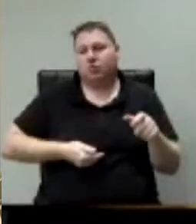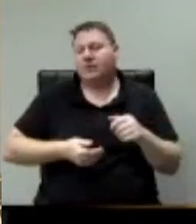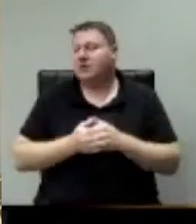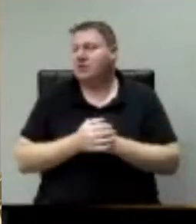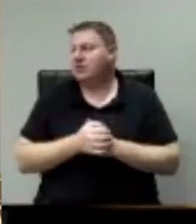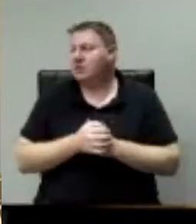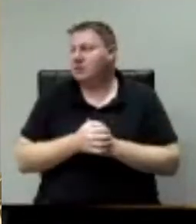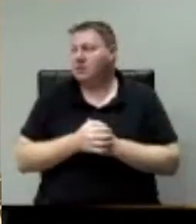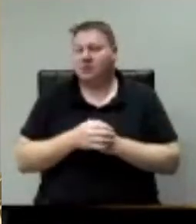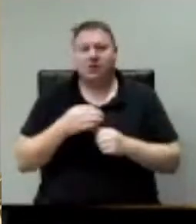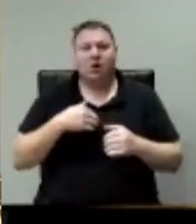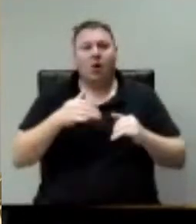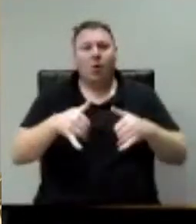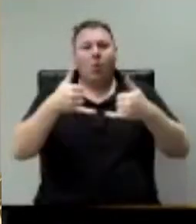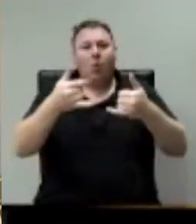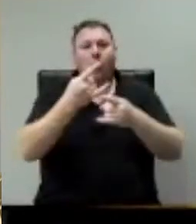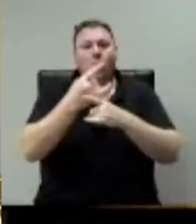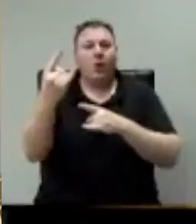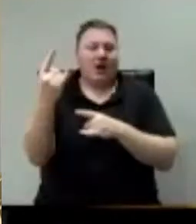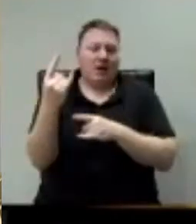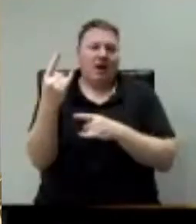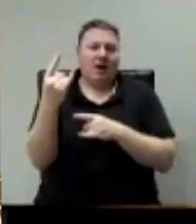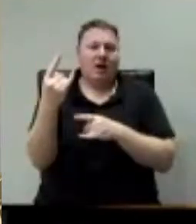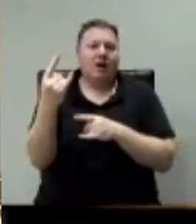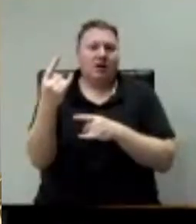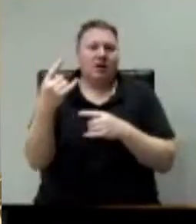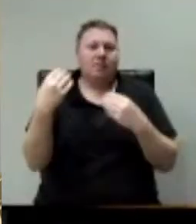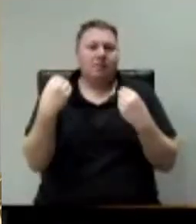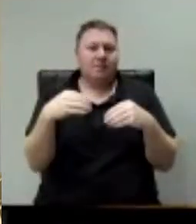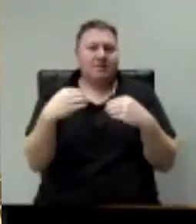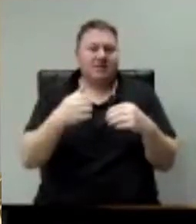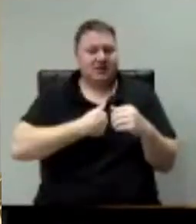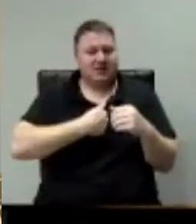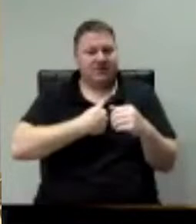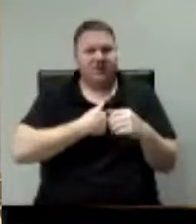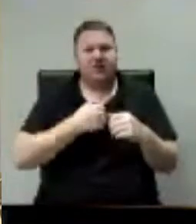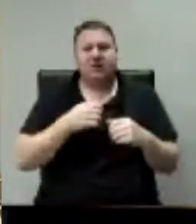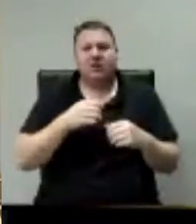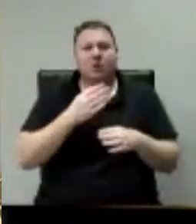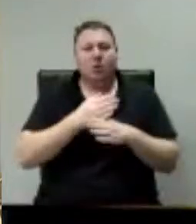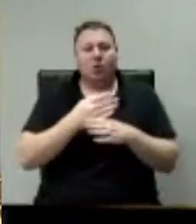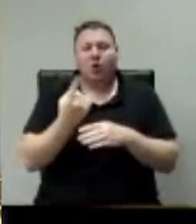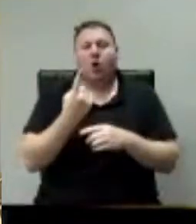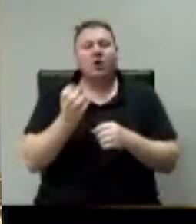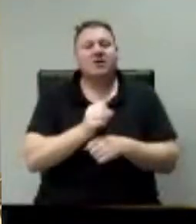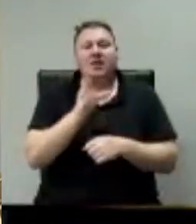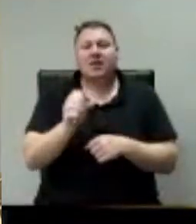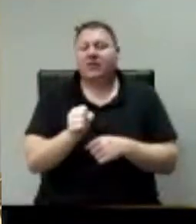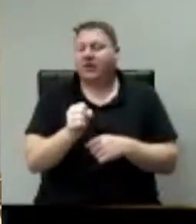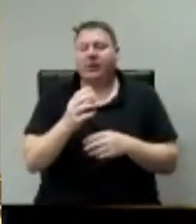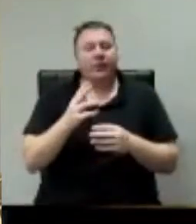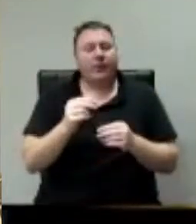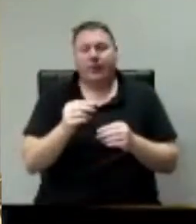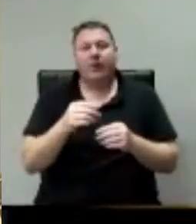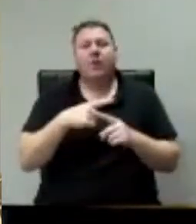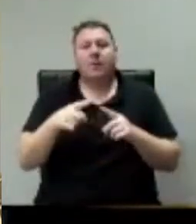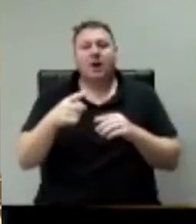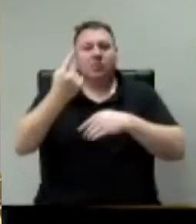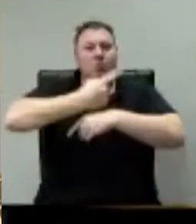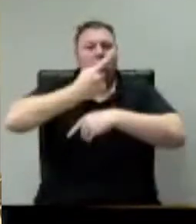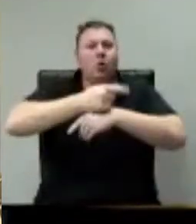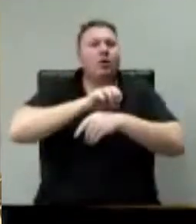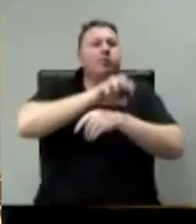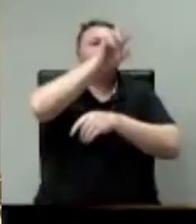own award-winning business, and I work not only in South Africa but across the borders of